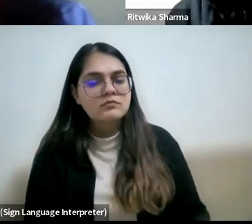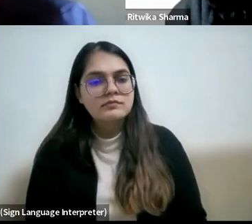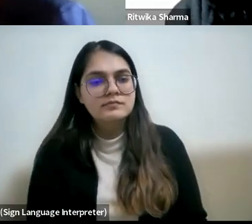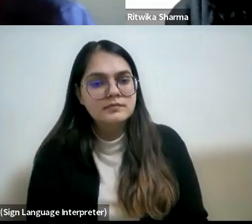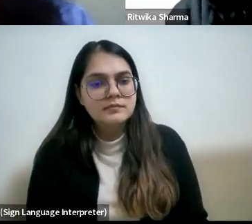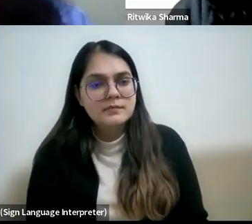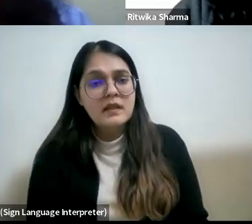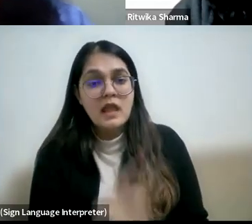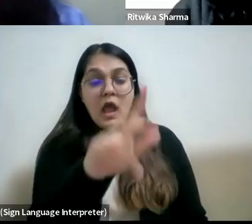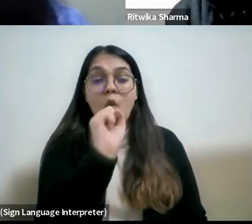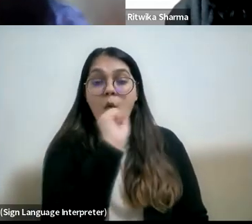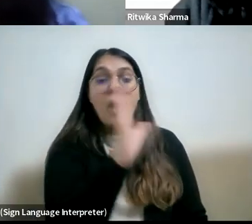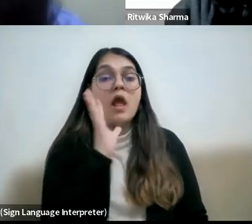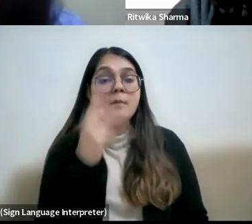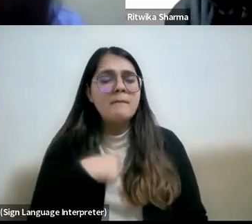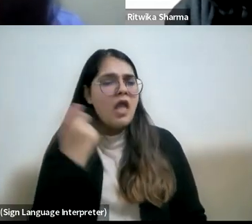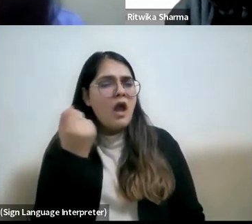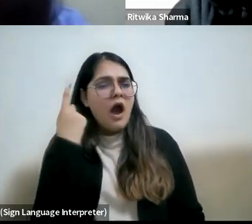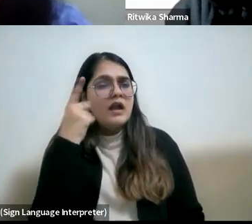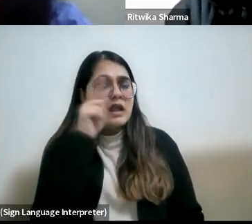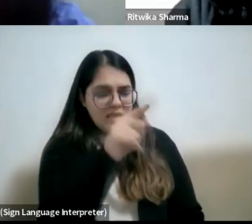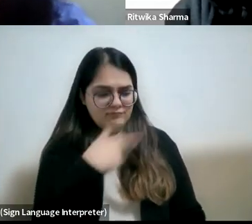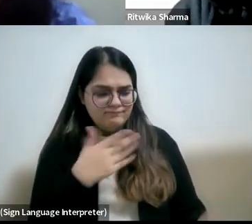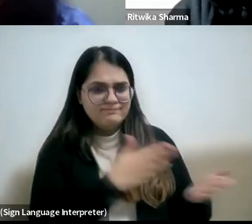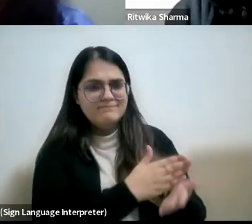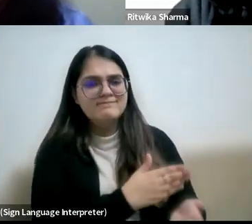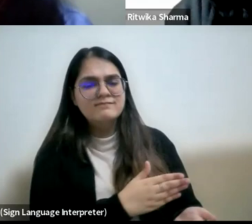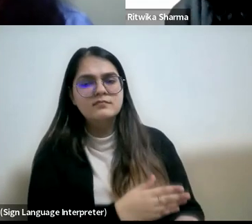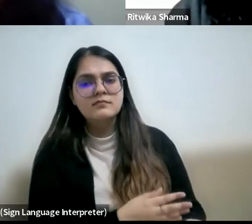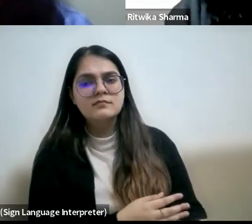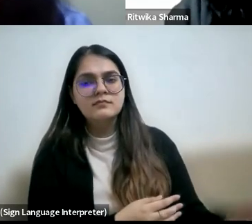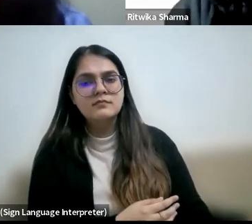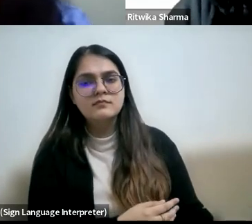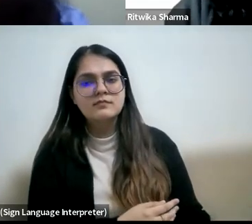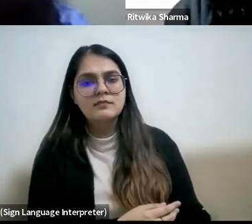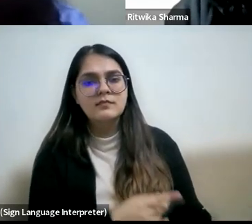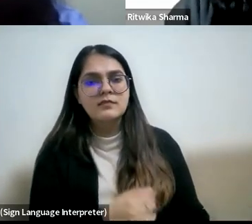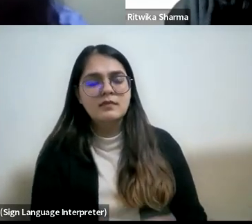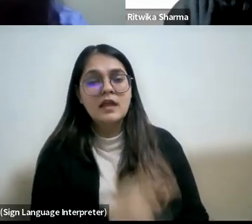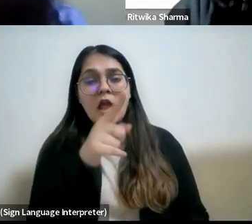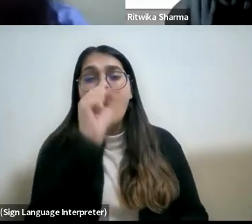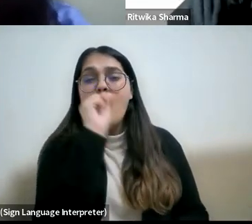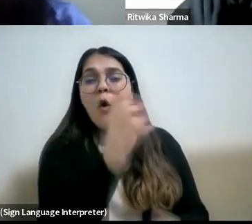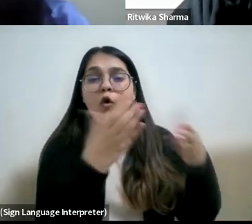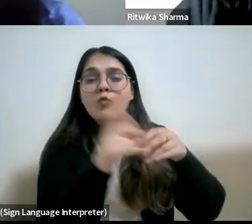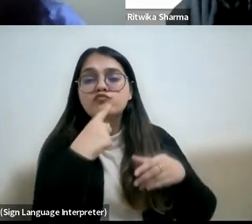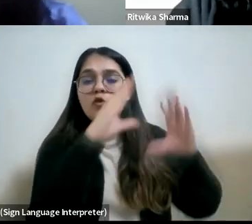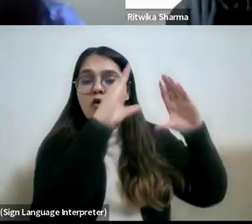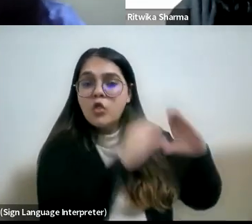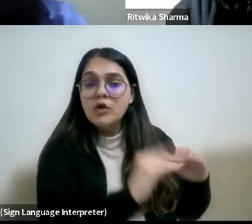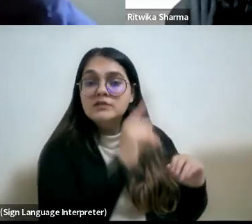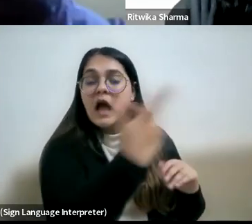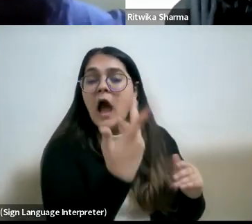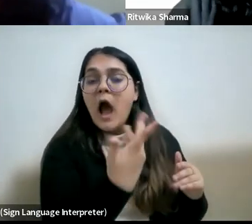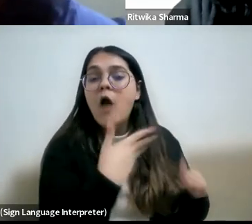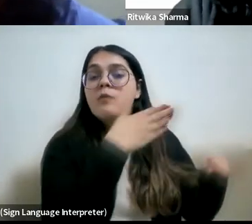So it was important for me to understand this particular aspect and how does it impact particularly the minorities, because it was obvious and